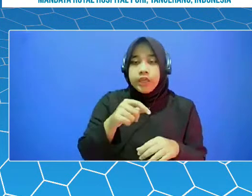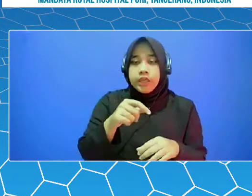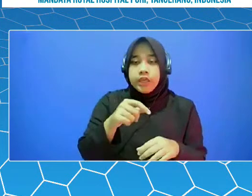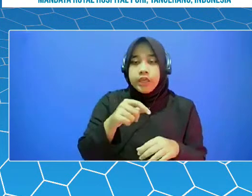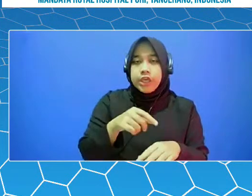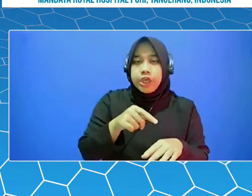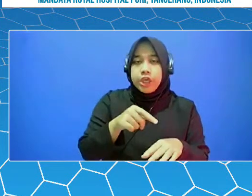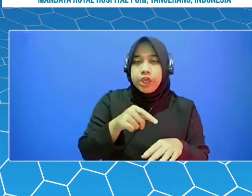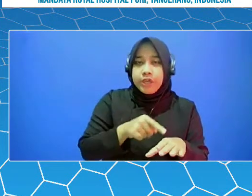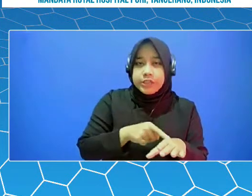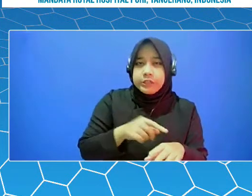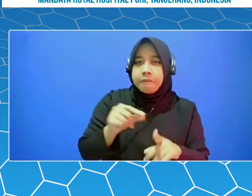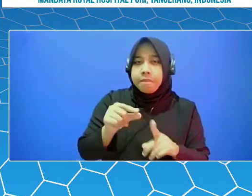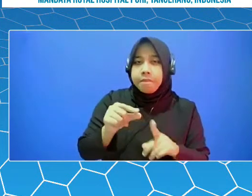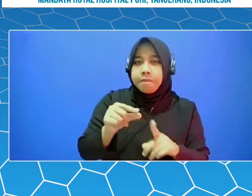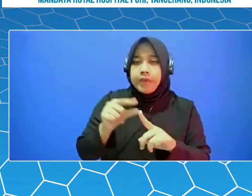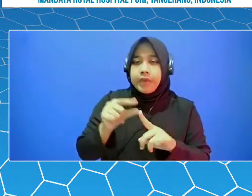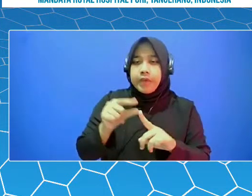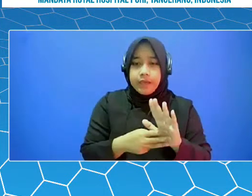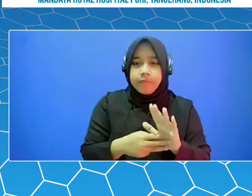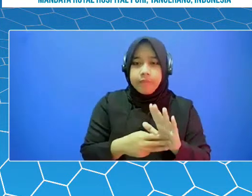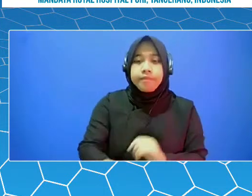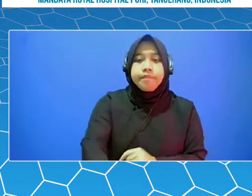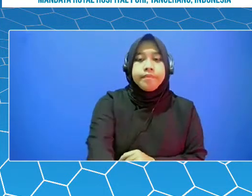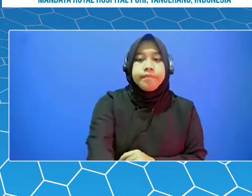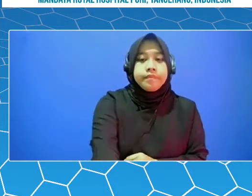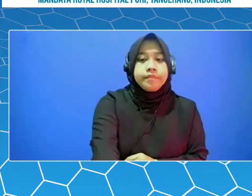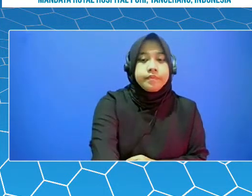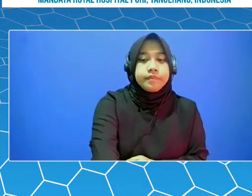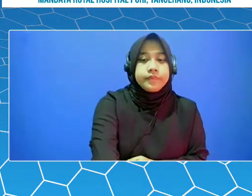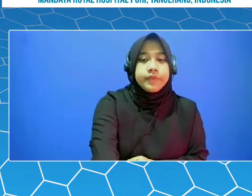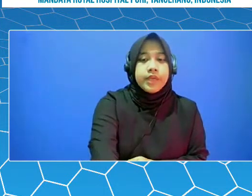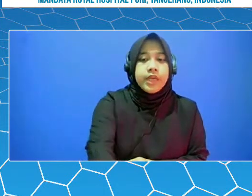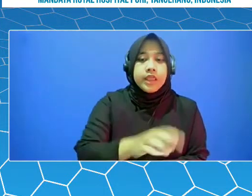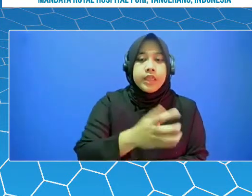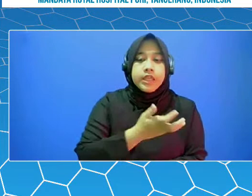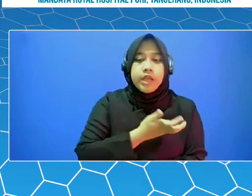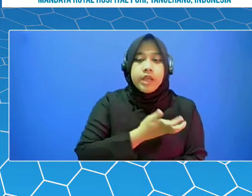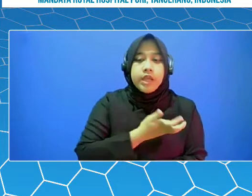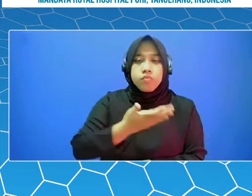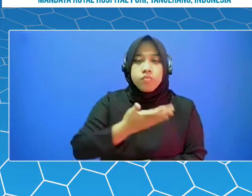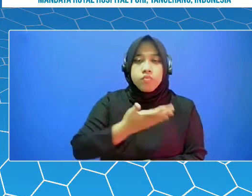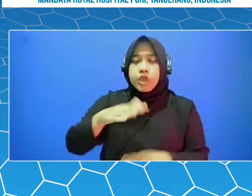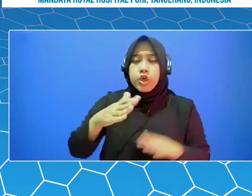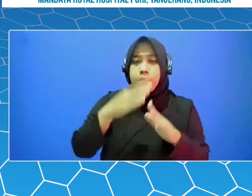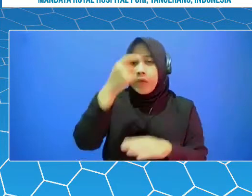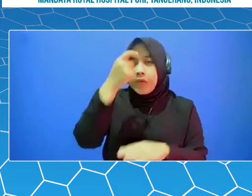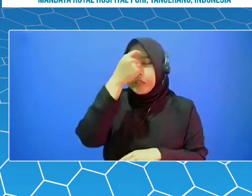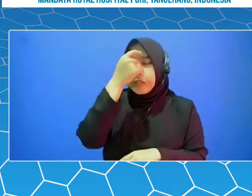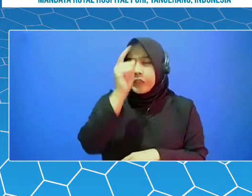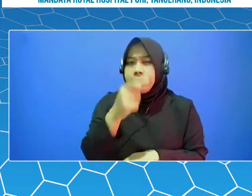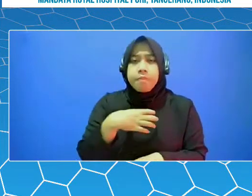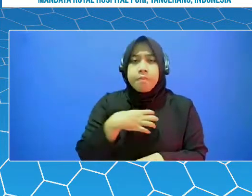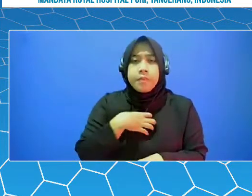the first phase of the pandemic, do not want to go to the hospital. That's their opinion. And